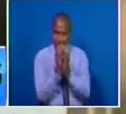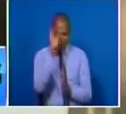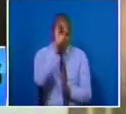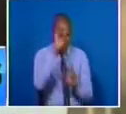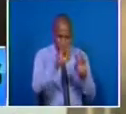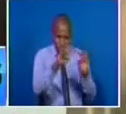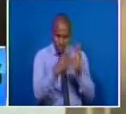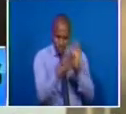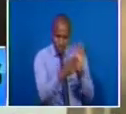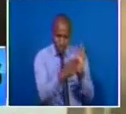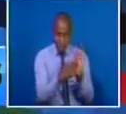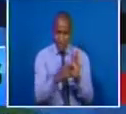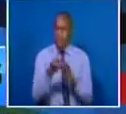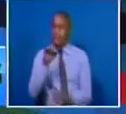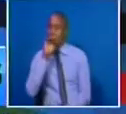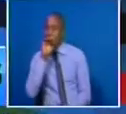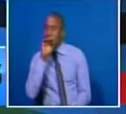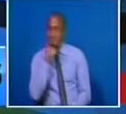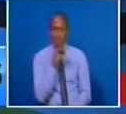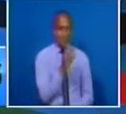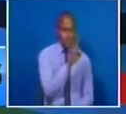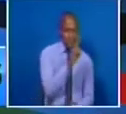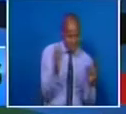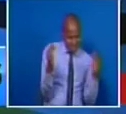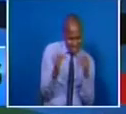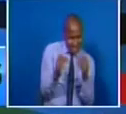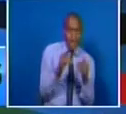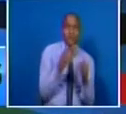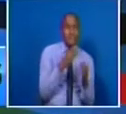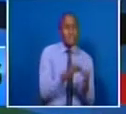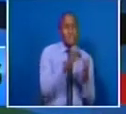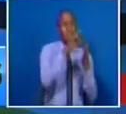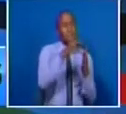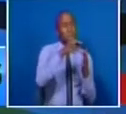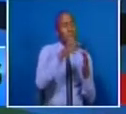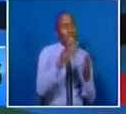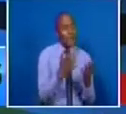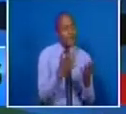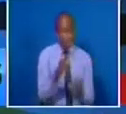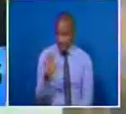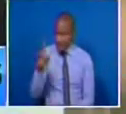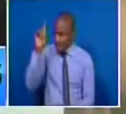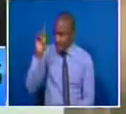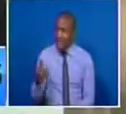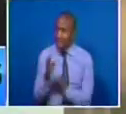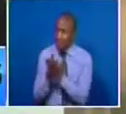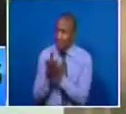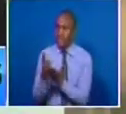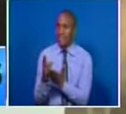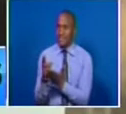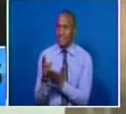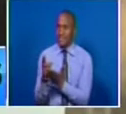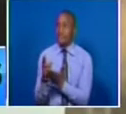heat between especially the two candidates. Mm. How do you stand out? I think we need to be honest. There's been a dearth